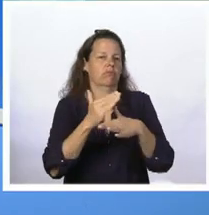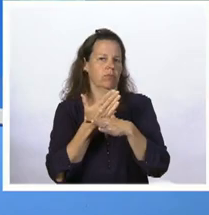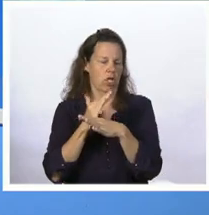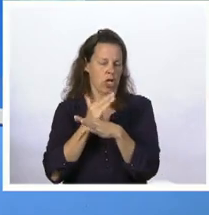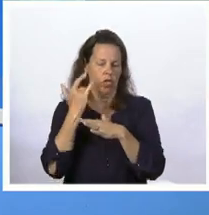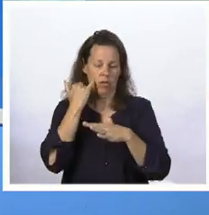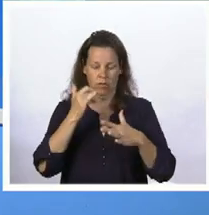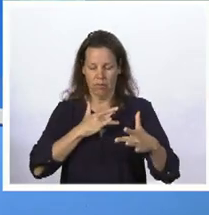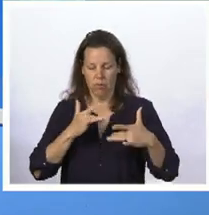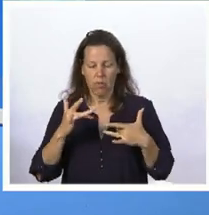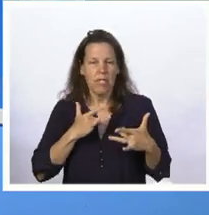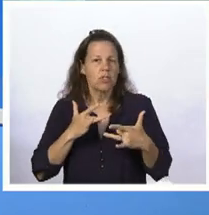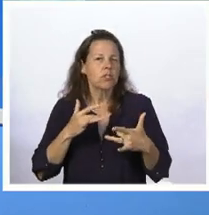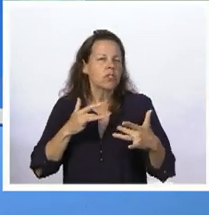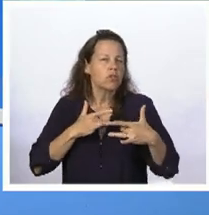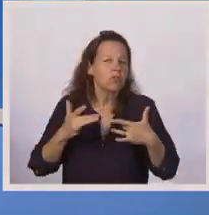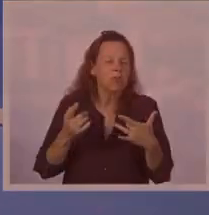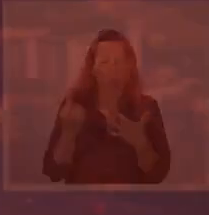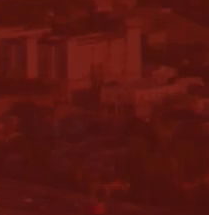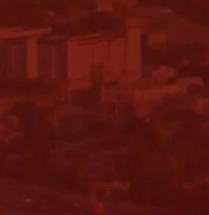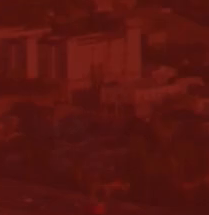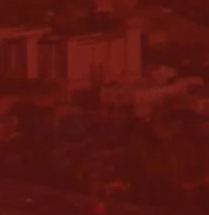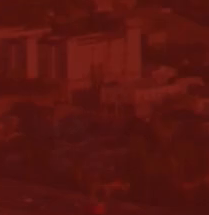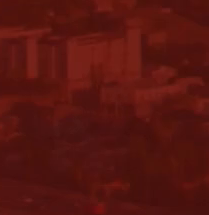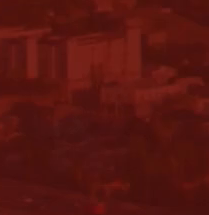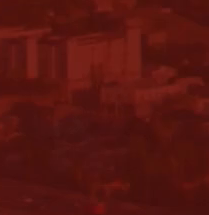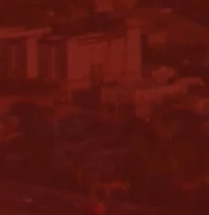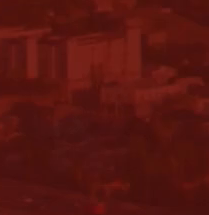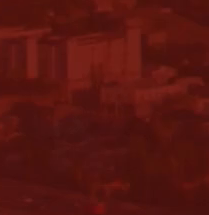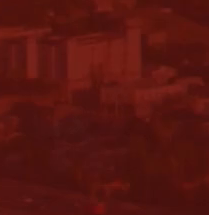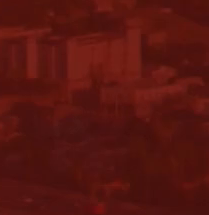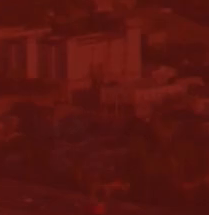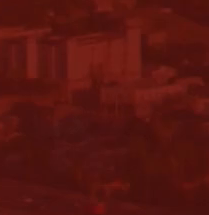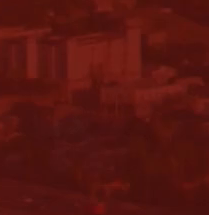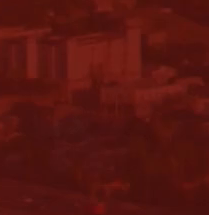there's something that is not clear, ask. Now is the time.